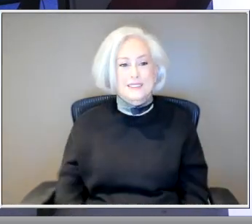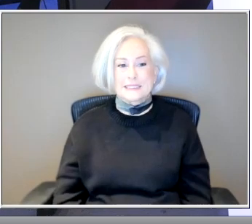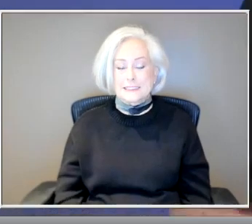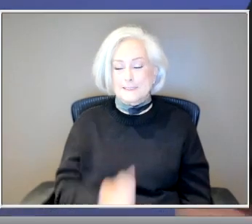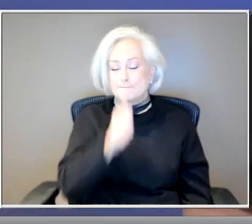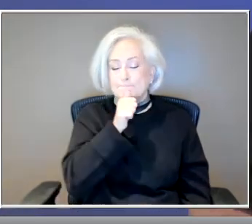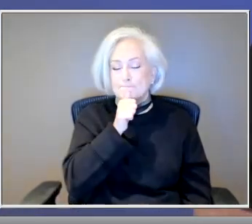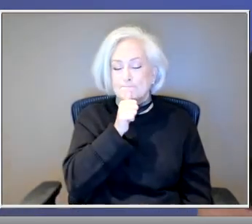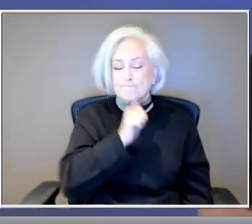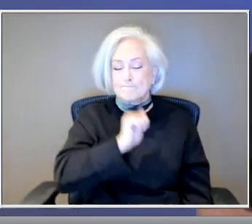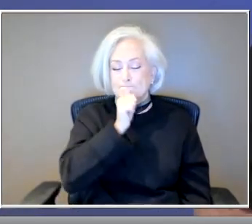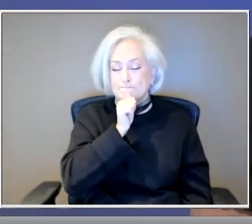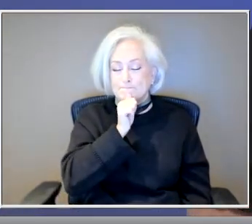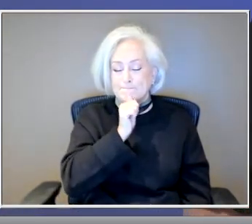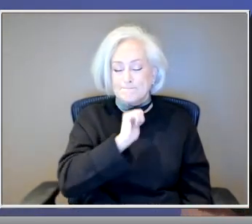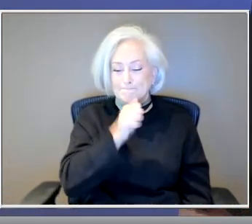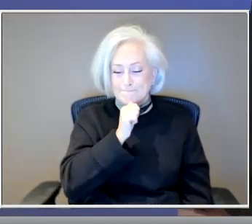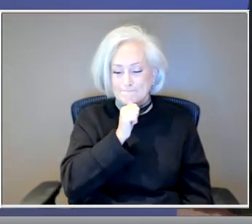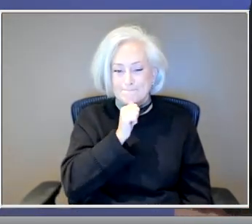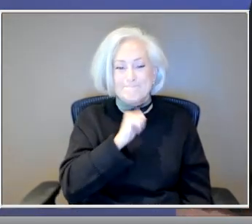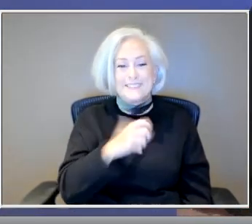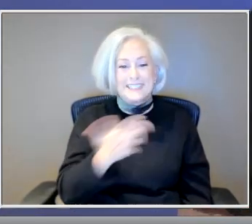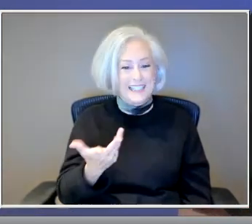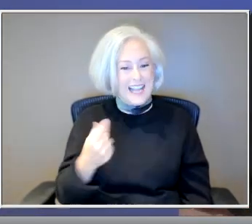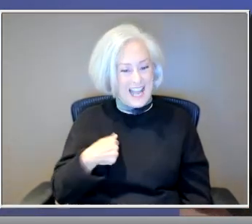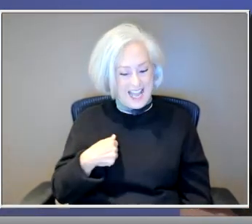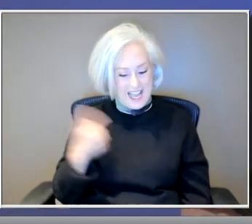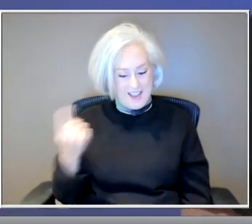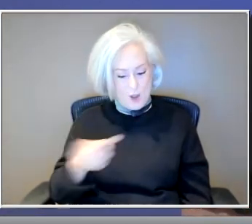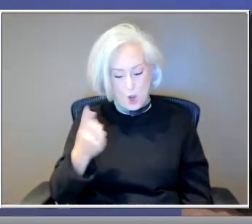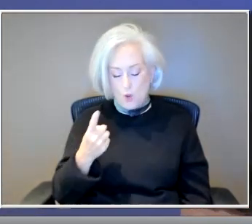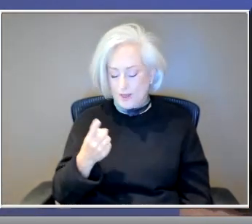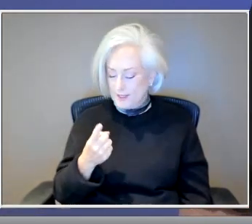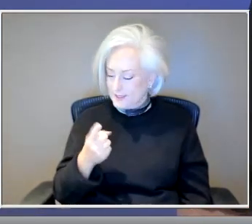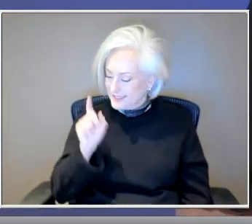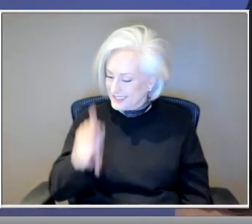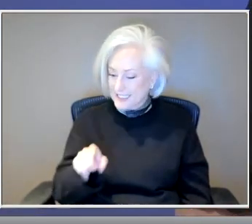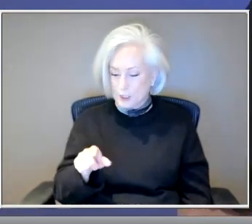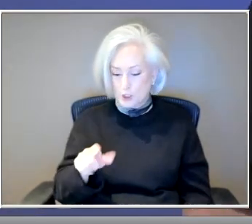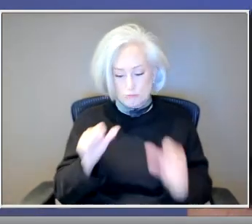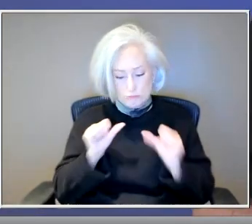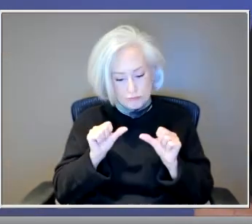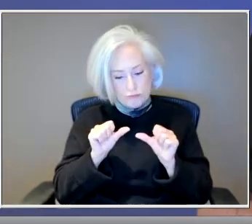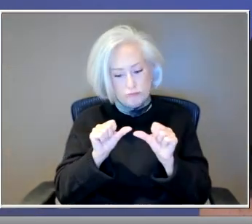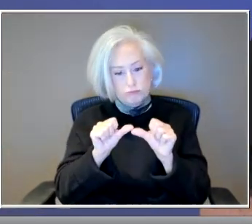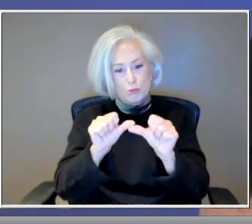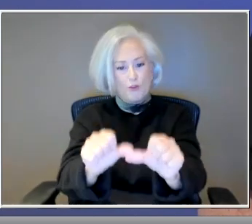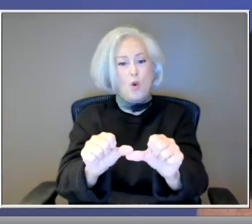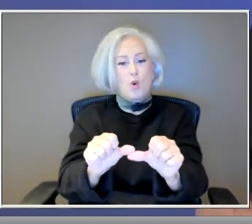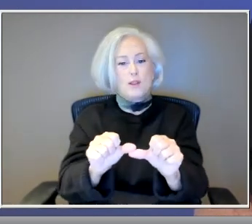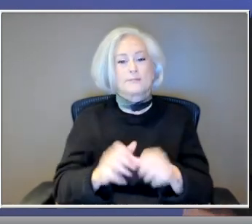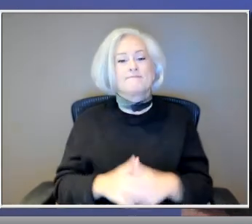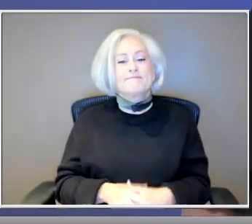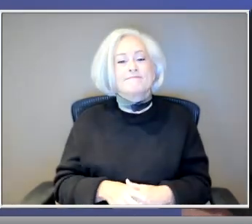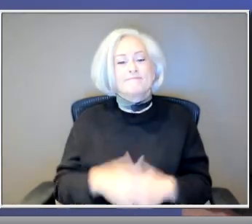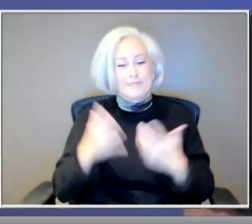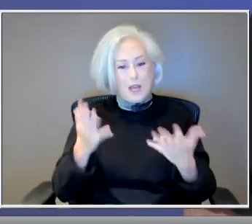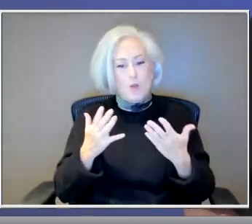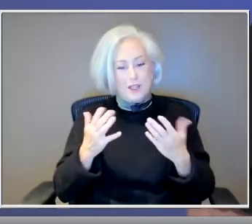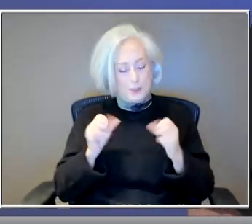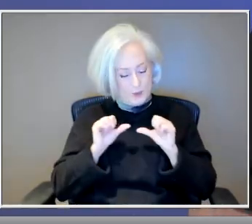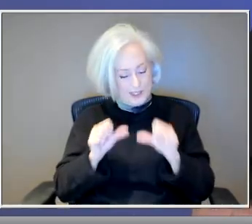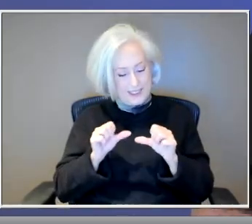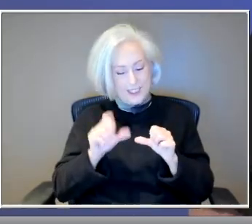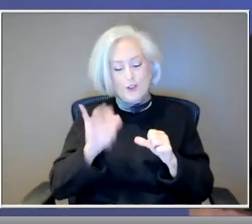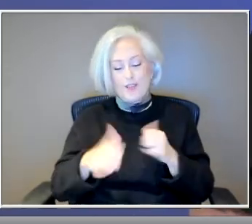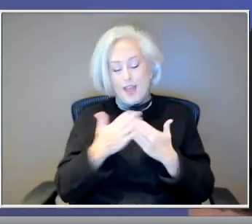I think, I have always been somebody who moves forward all the time, and I just want to continue to moving forward, and